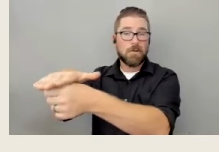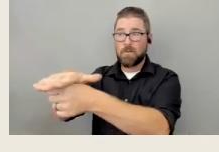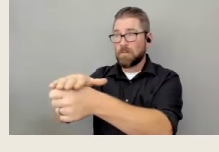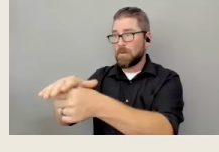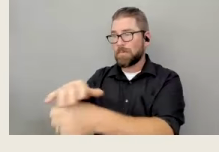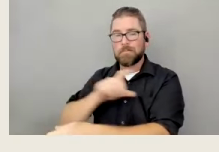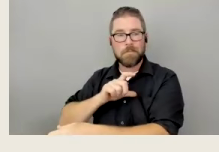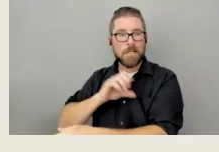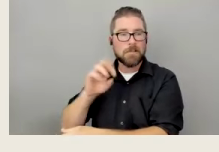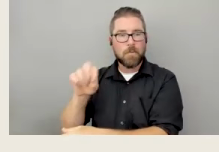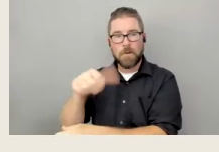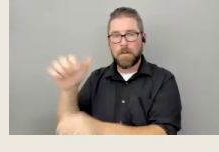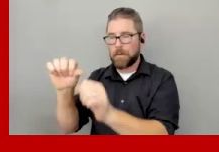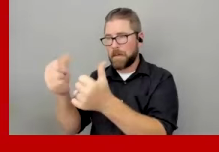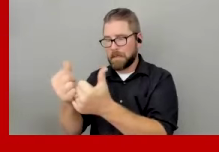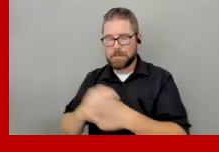as well too.